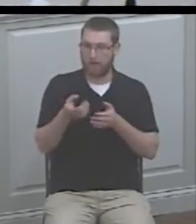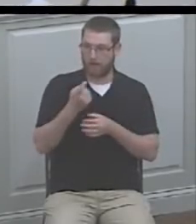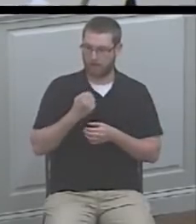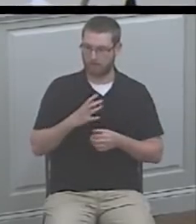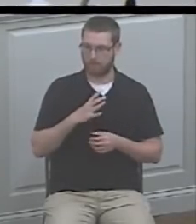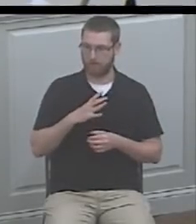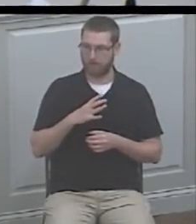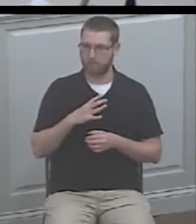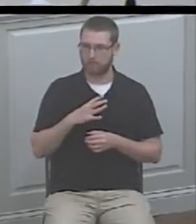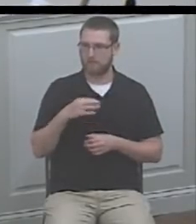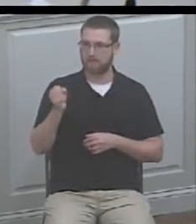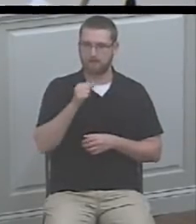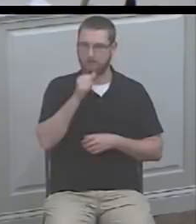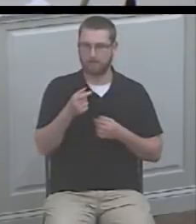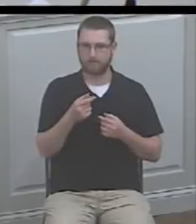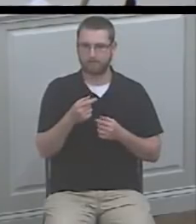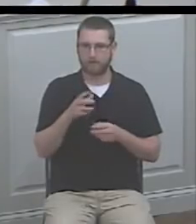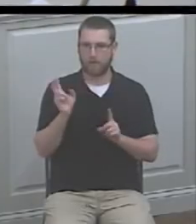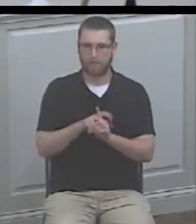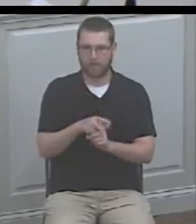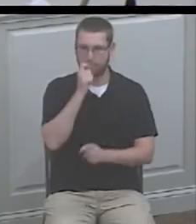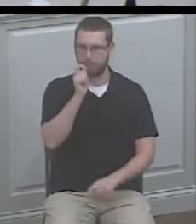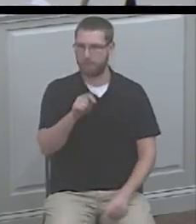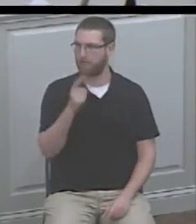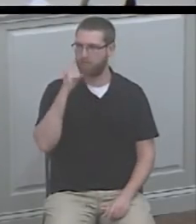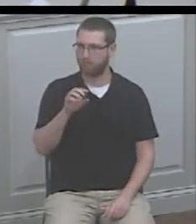I would say unequivocally, it does not apply, period,